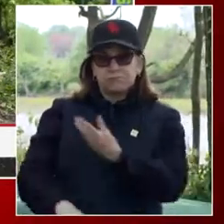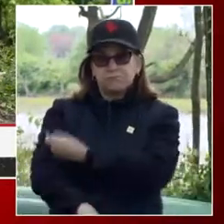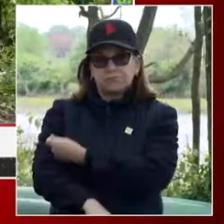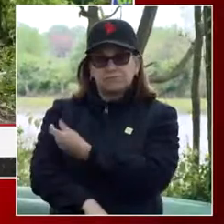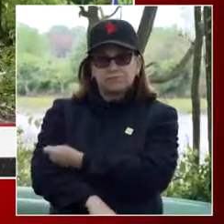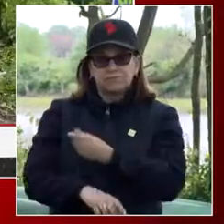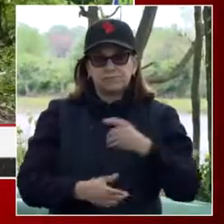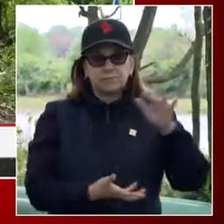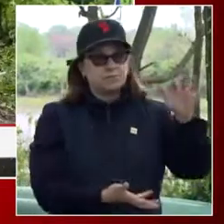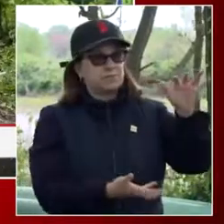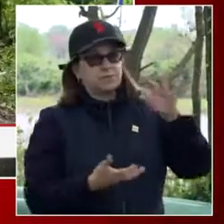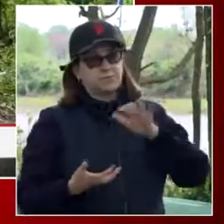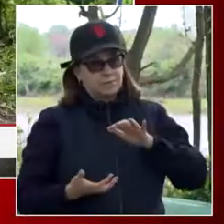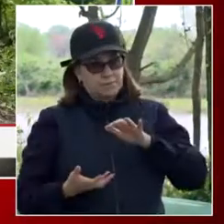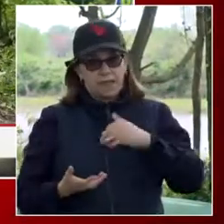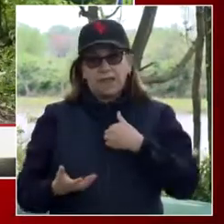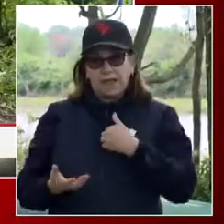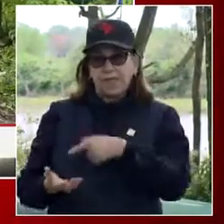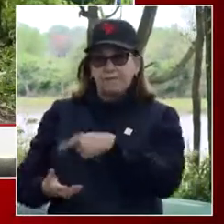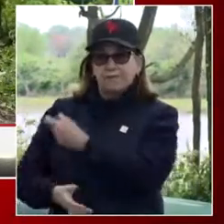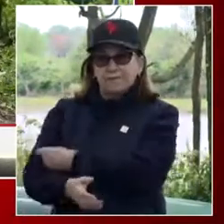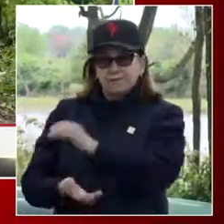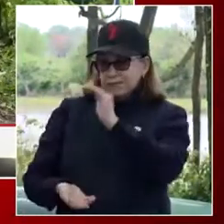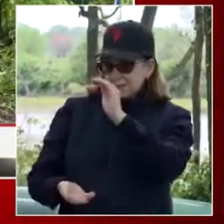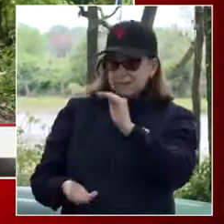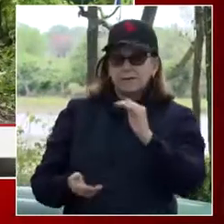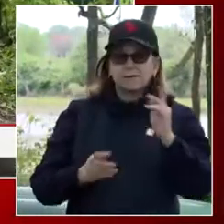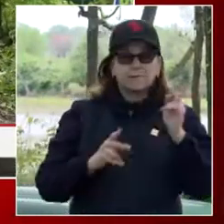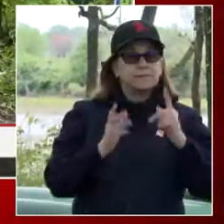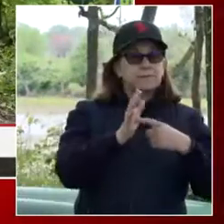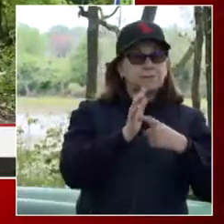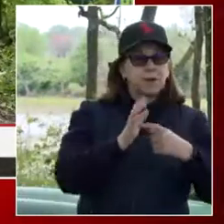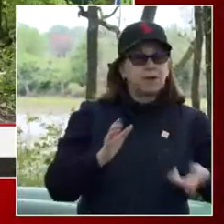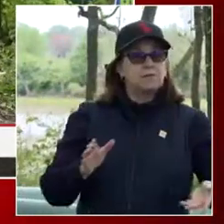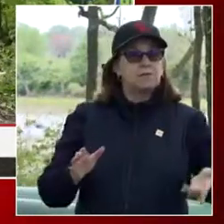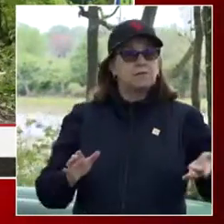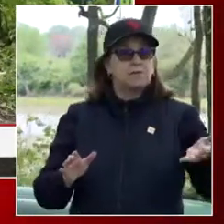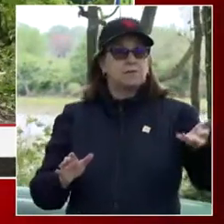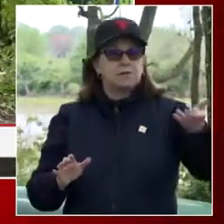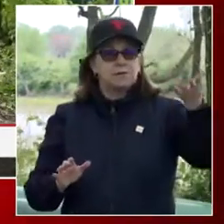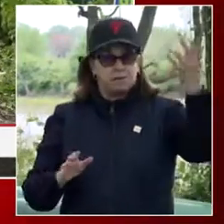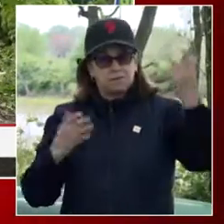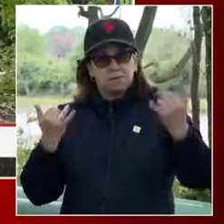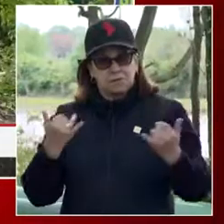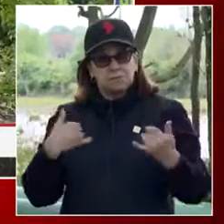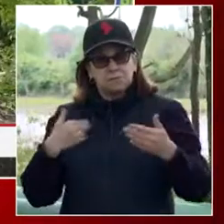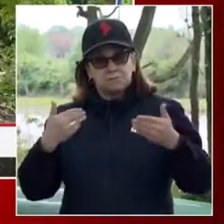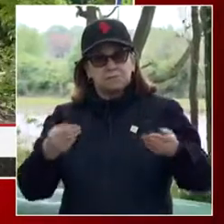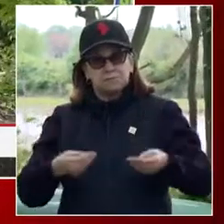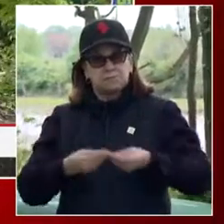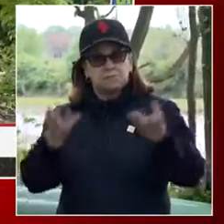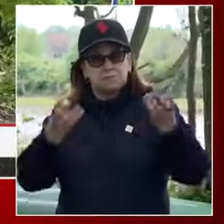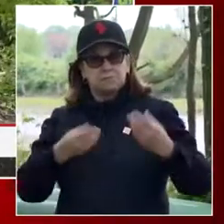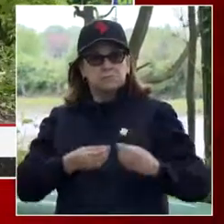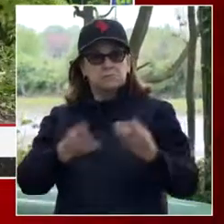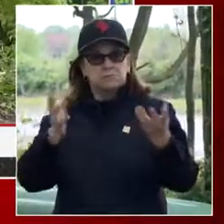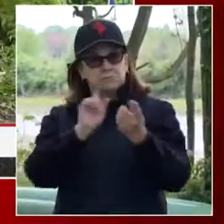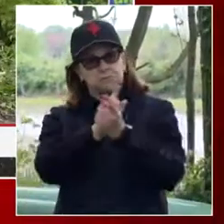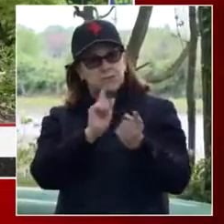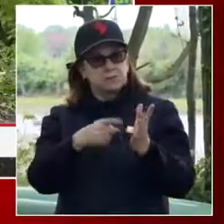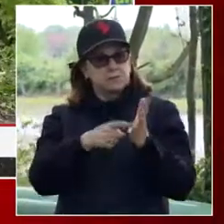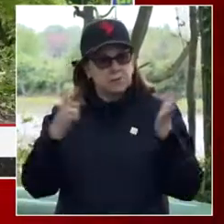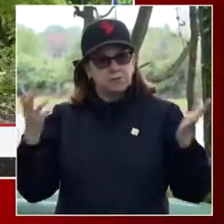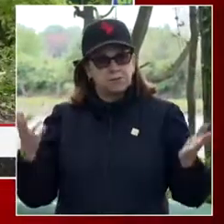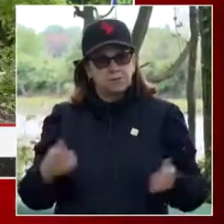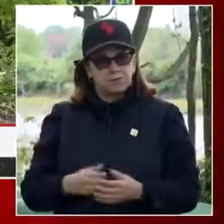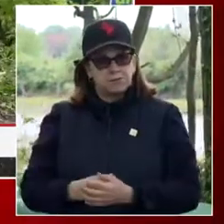of vaccine is allowing us to meet the demand in our registration portal. Okay, thank you. Yes. Going back to